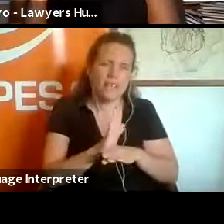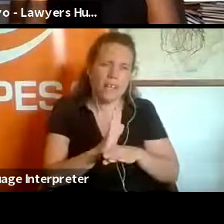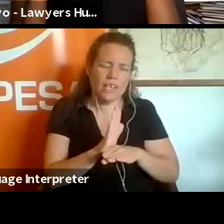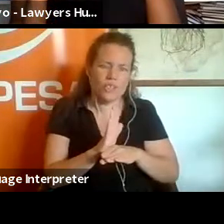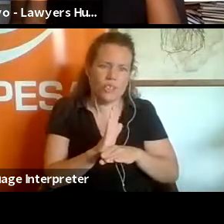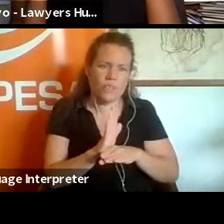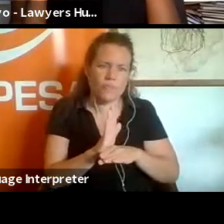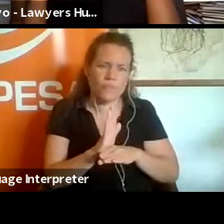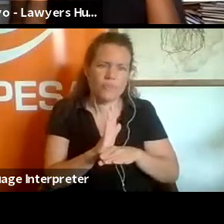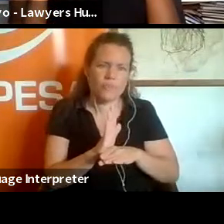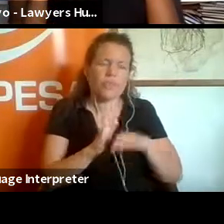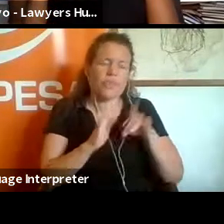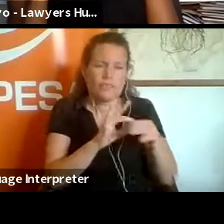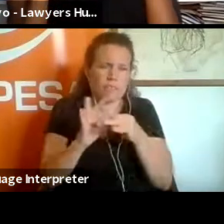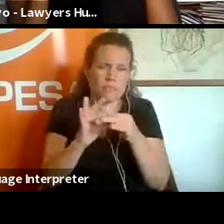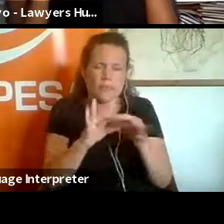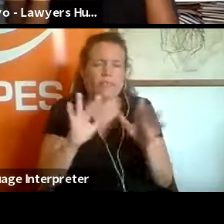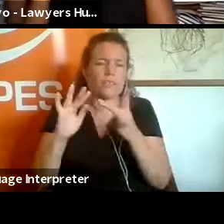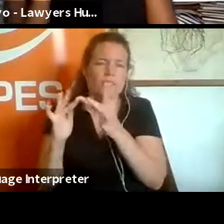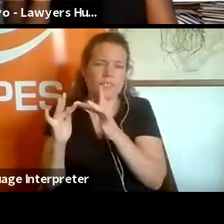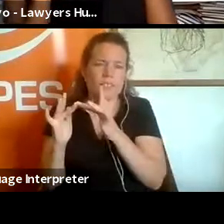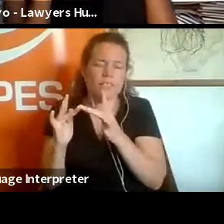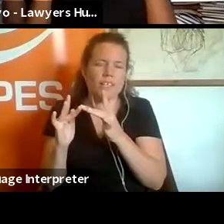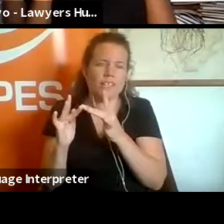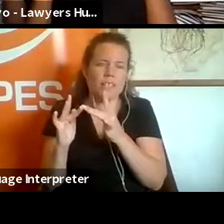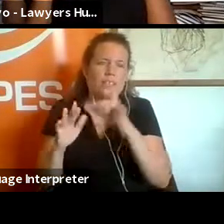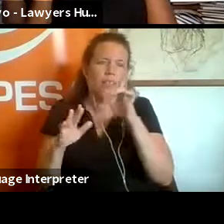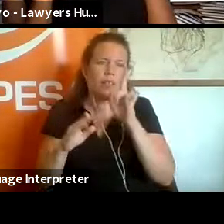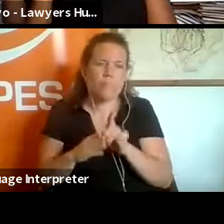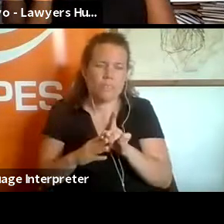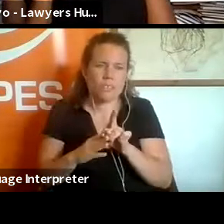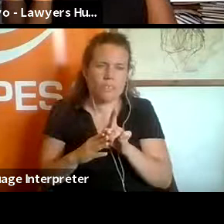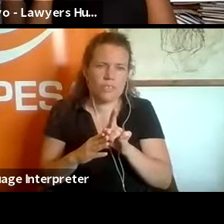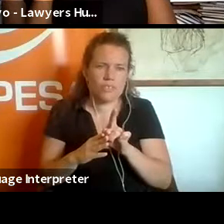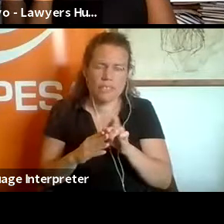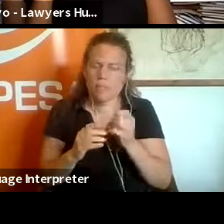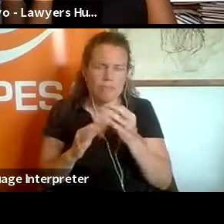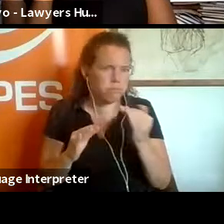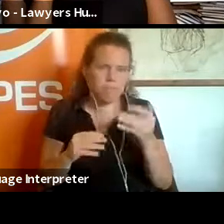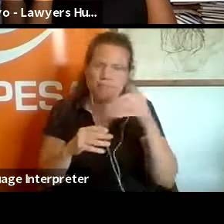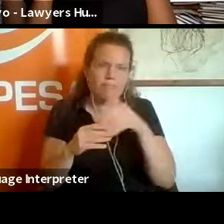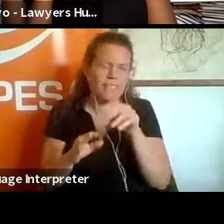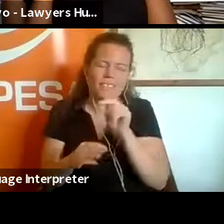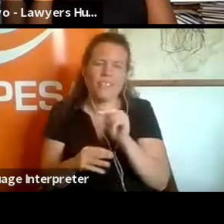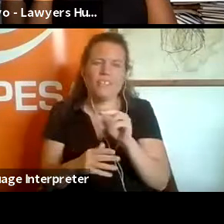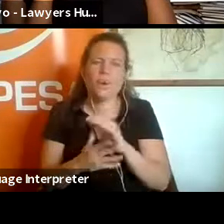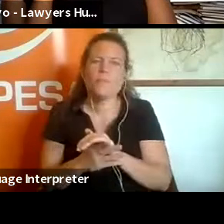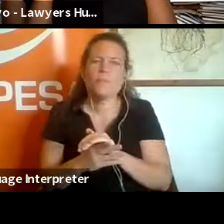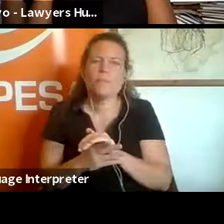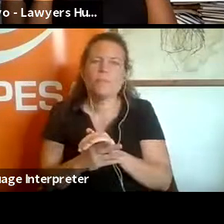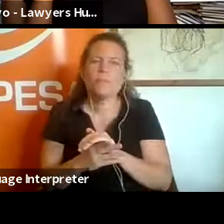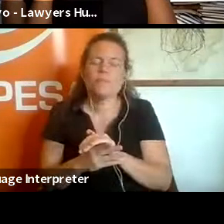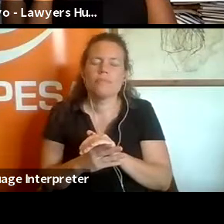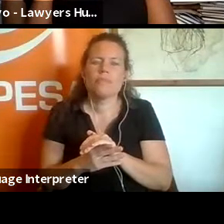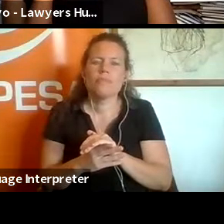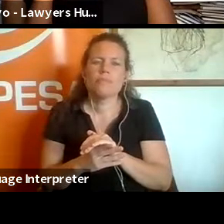in respect to internet content, needs to be multi-stakeholder in nature. Then also specifically